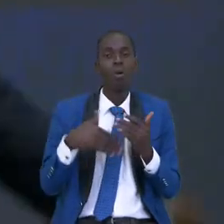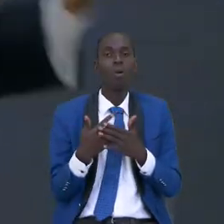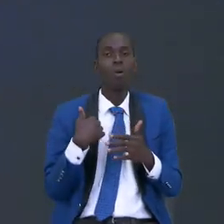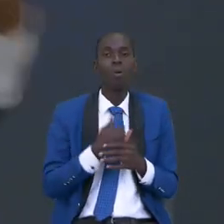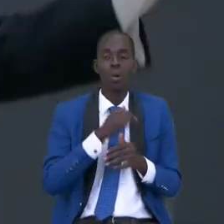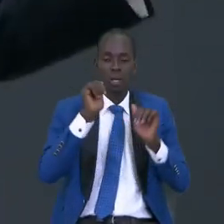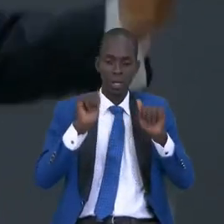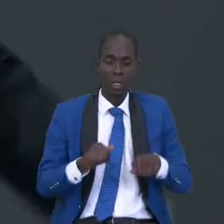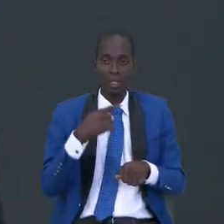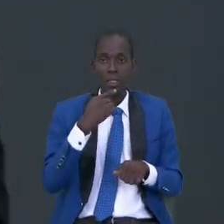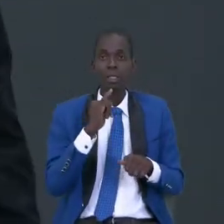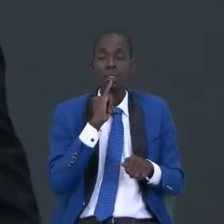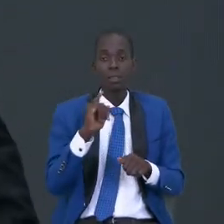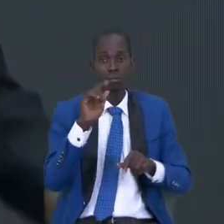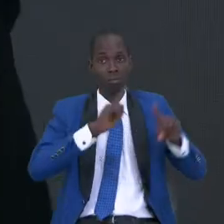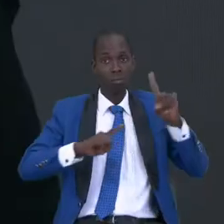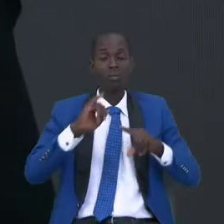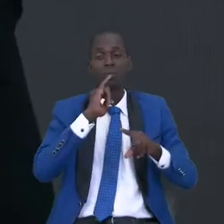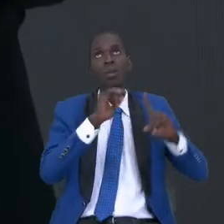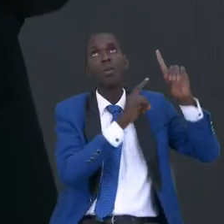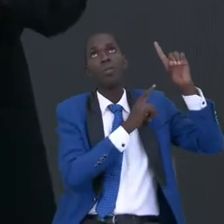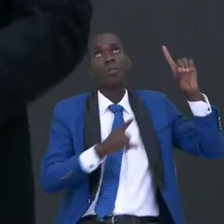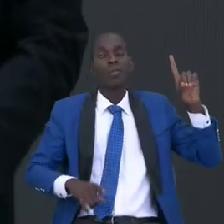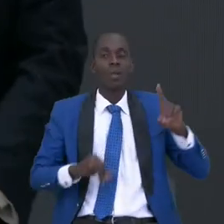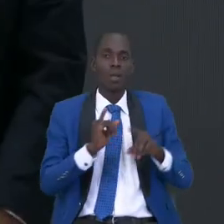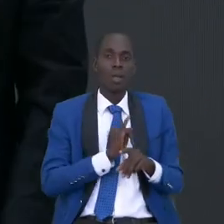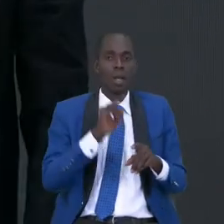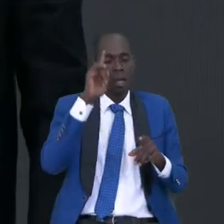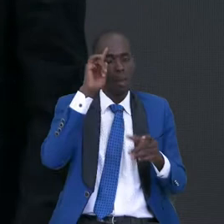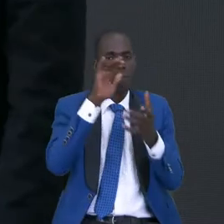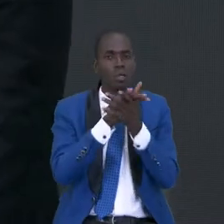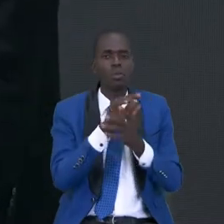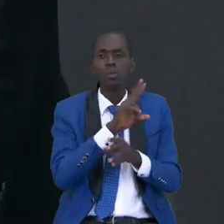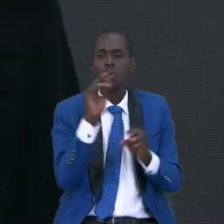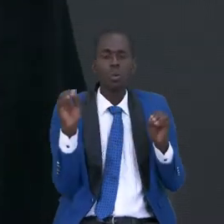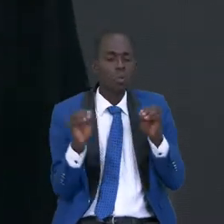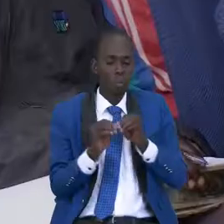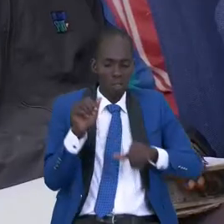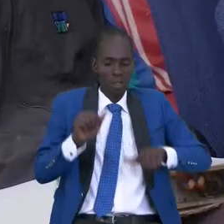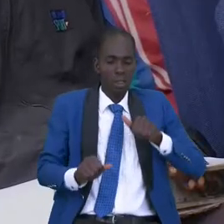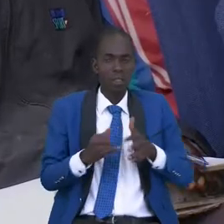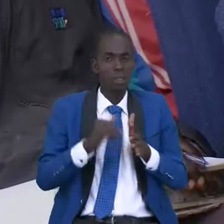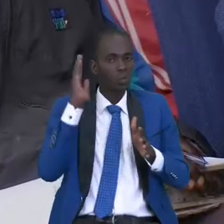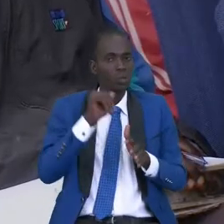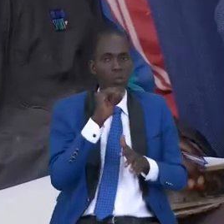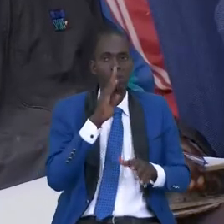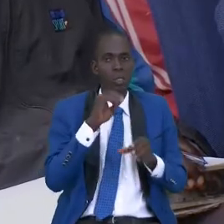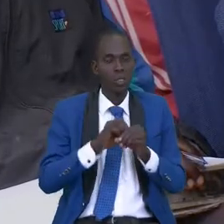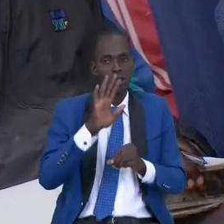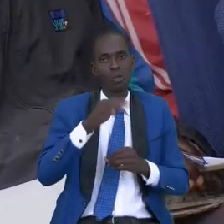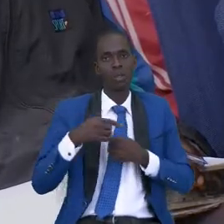is, Lord, I believe. There's no unbelief, it will not dwell in your heart. And